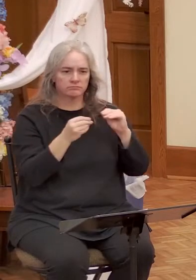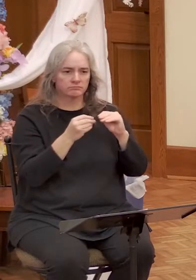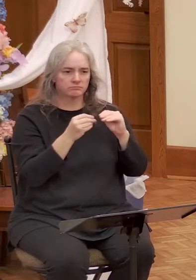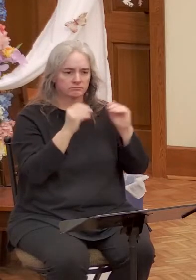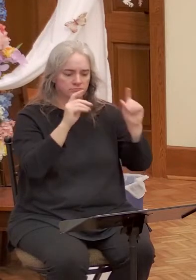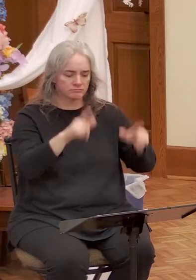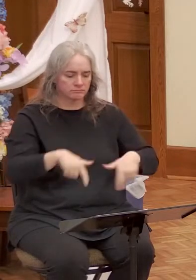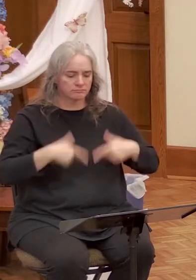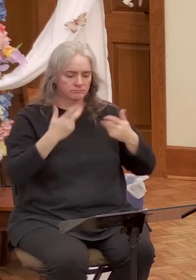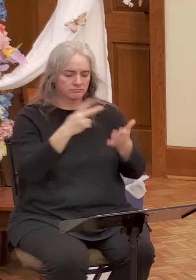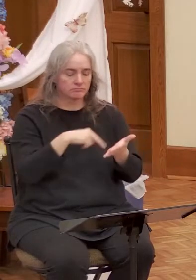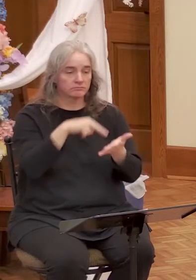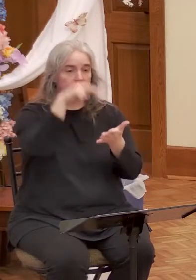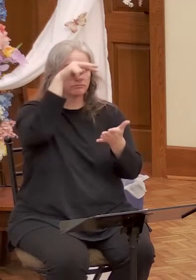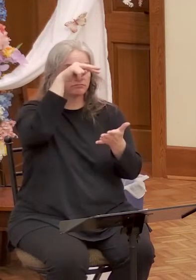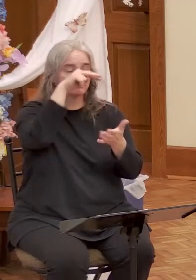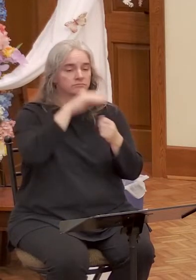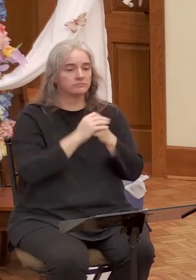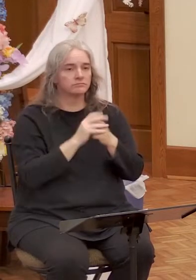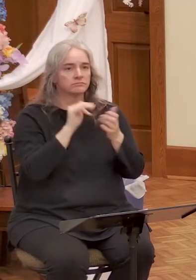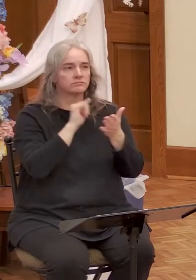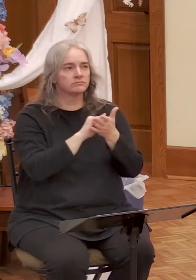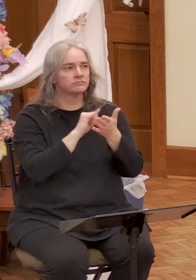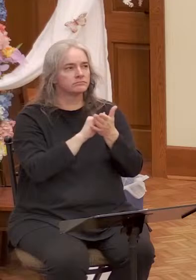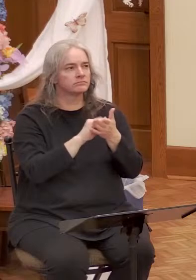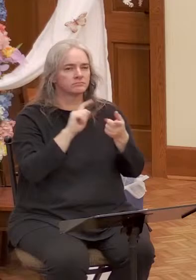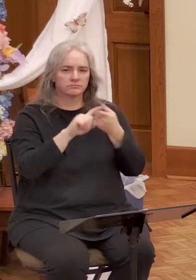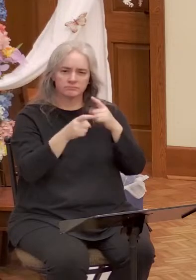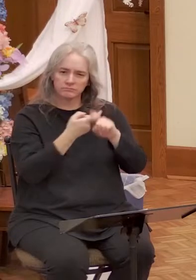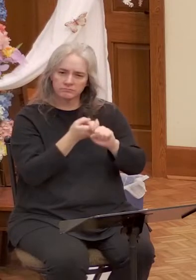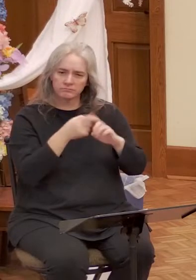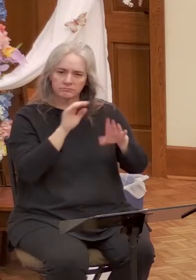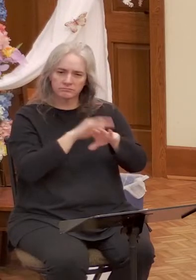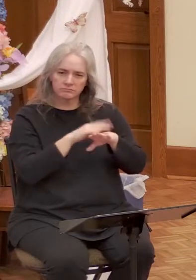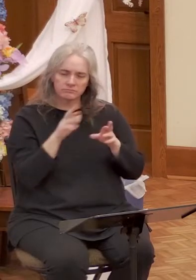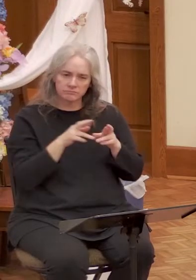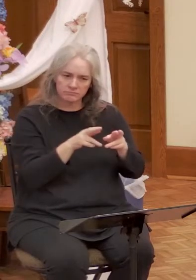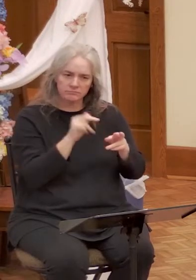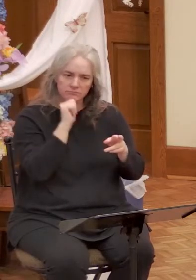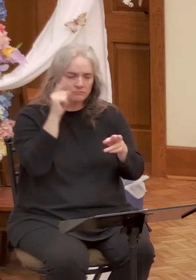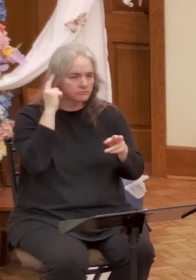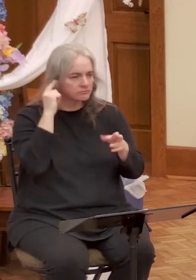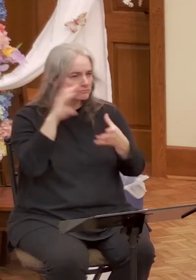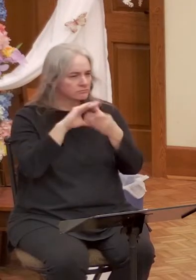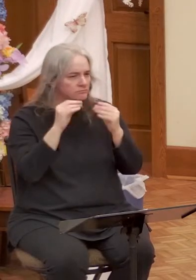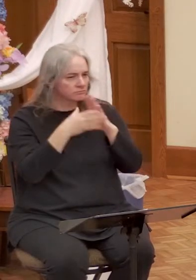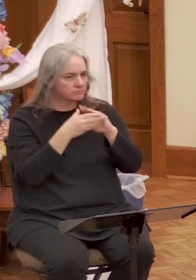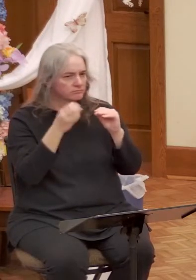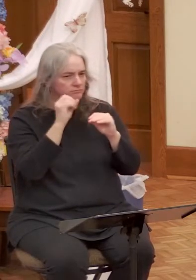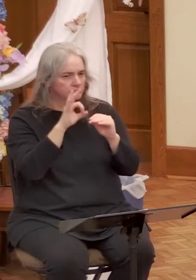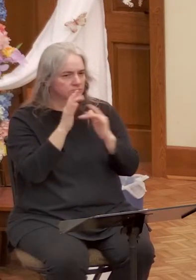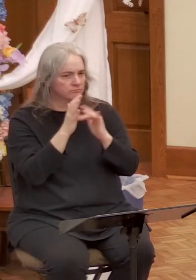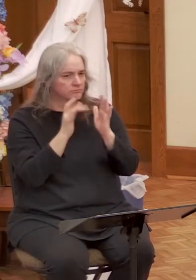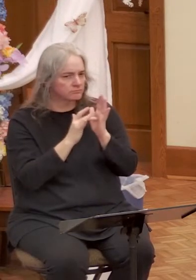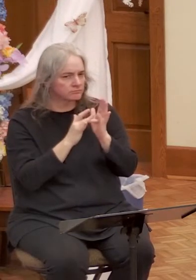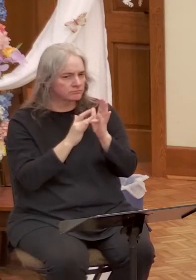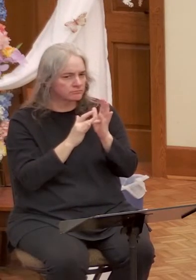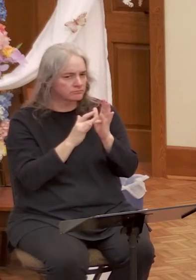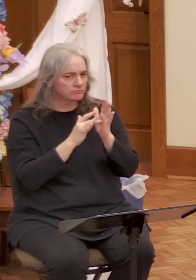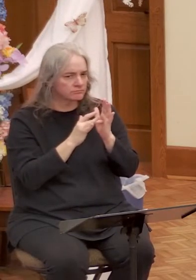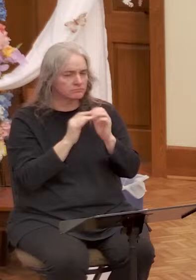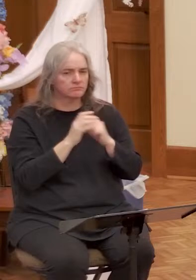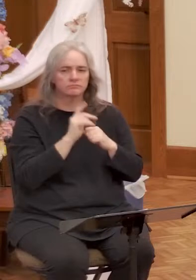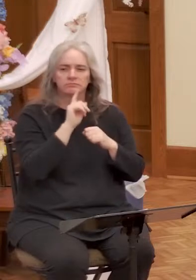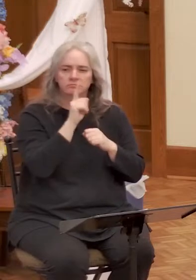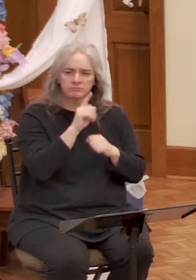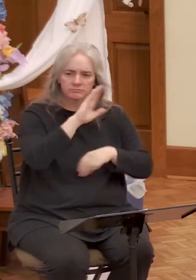their companion on the road has not heard about the story of Jesus. They fill him in on